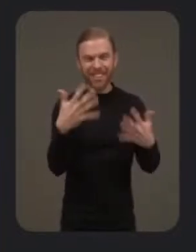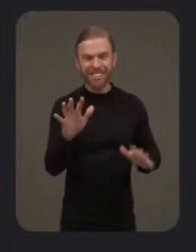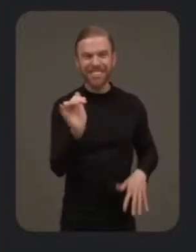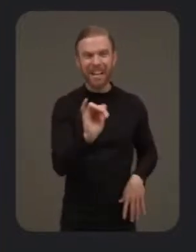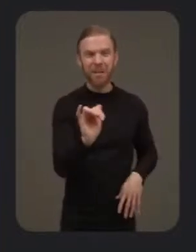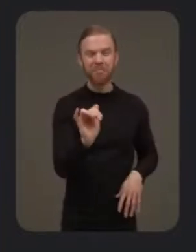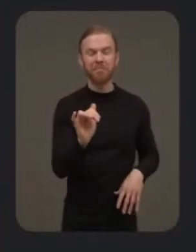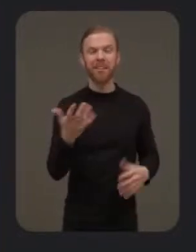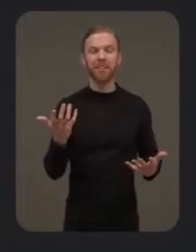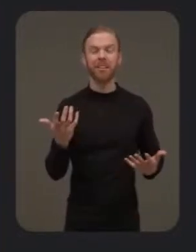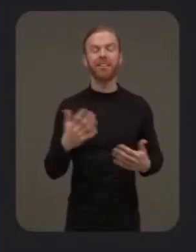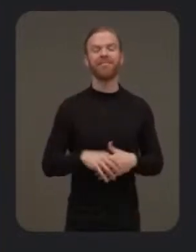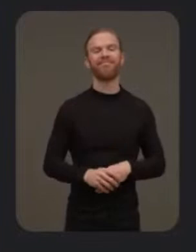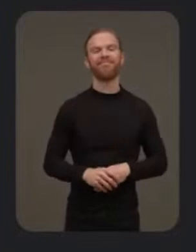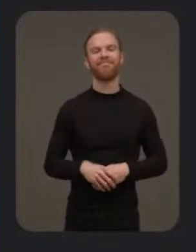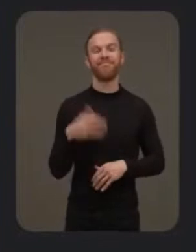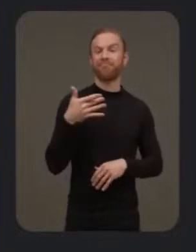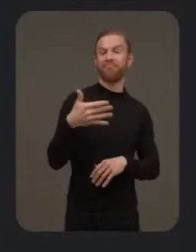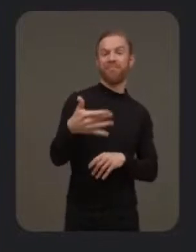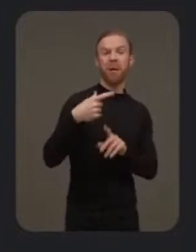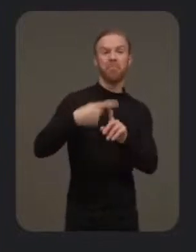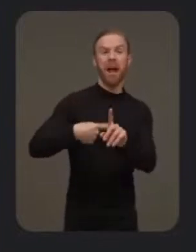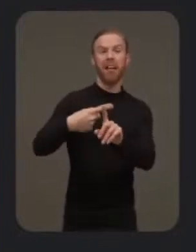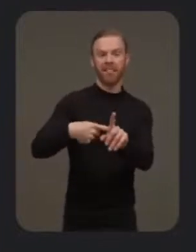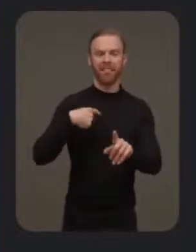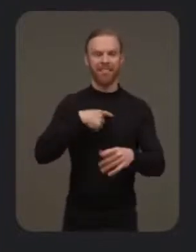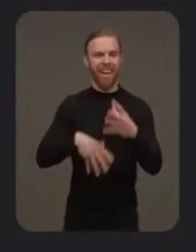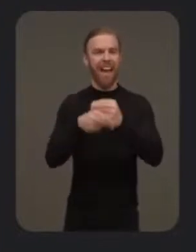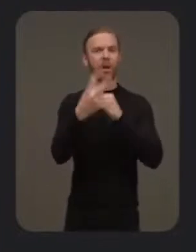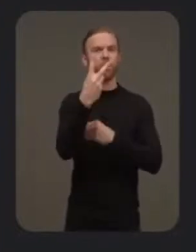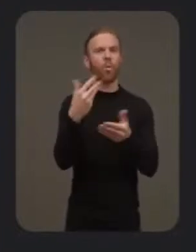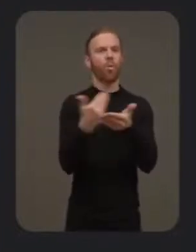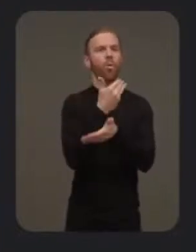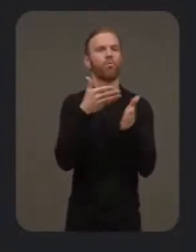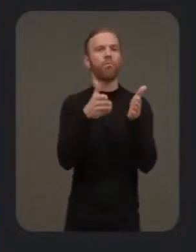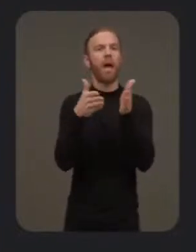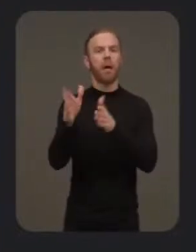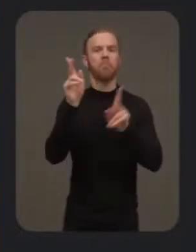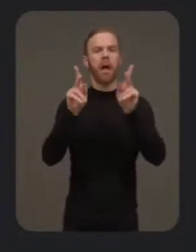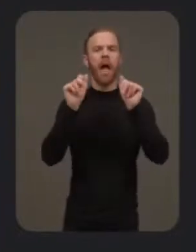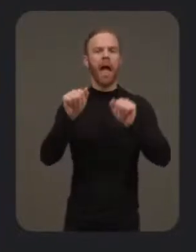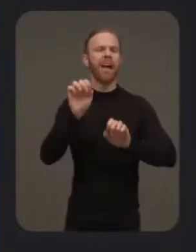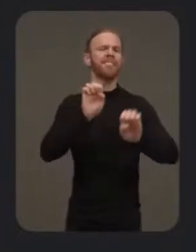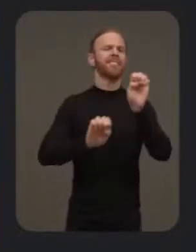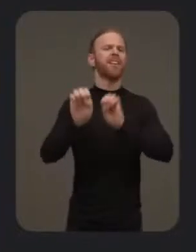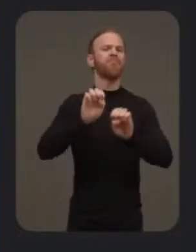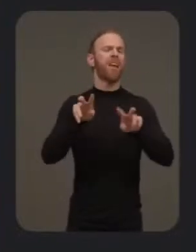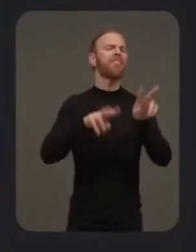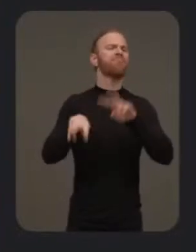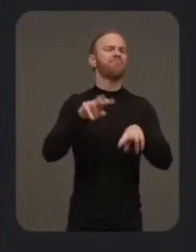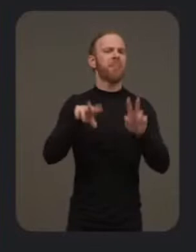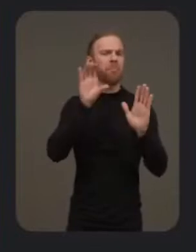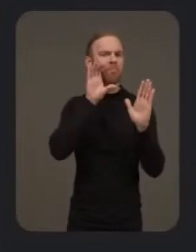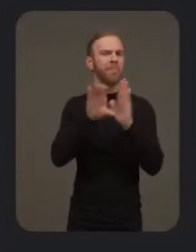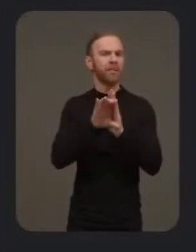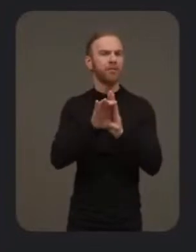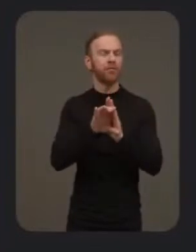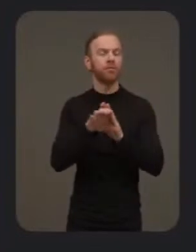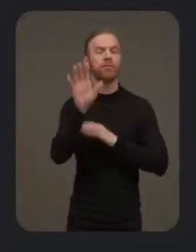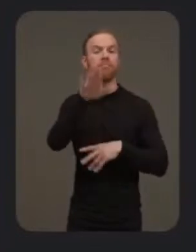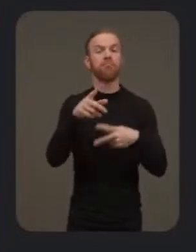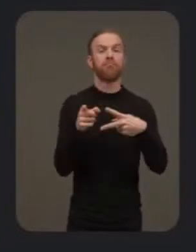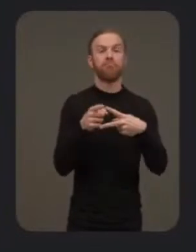well. In the coming months, we're adding 2 new ways for people to evaluate images.